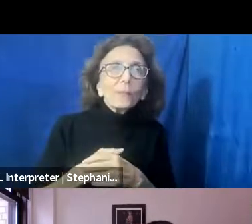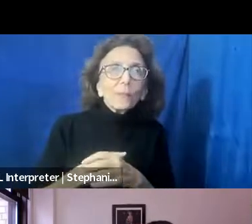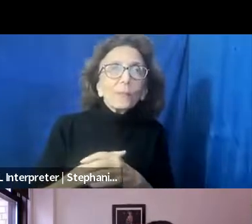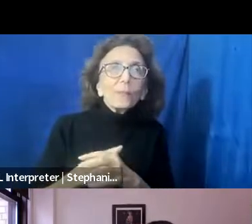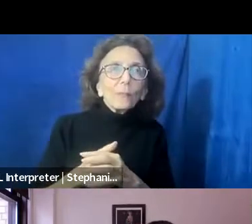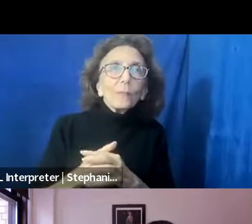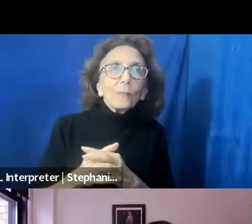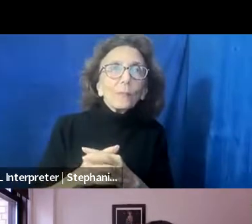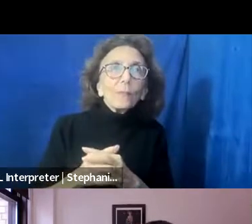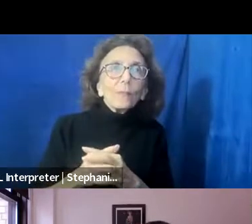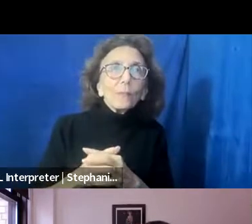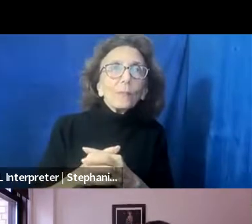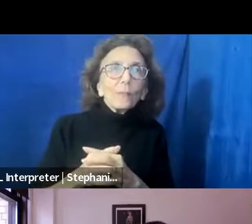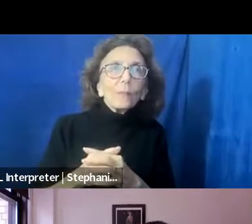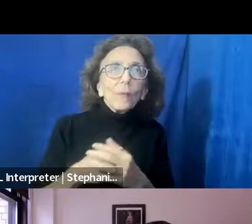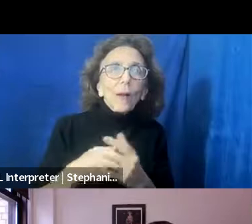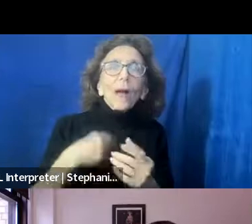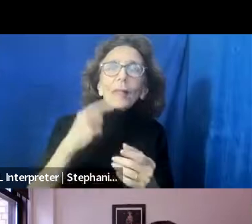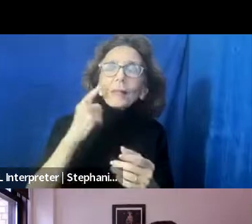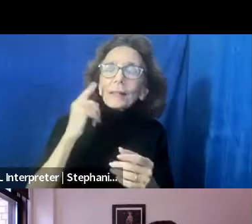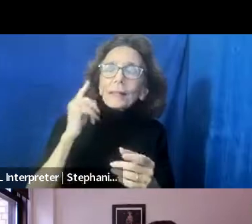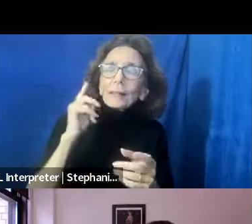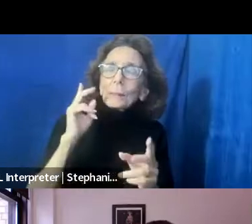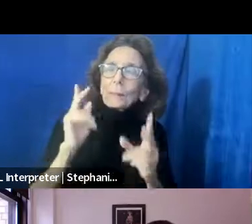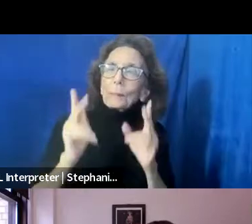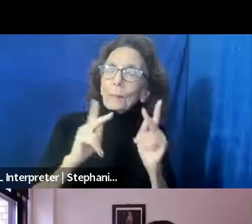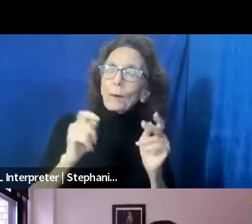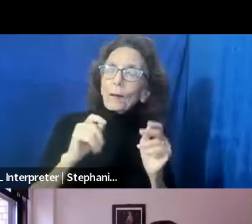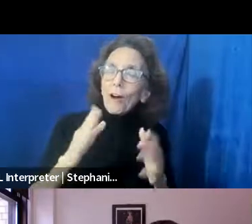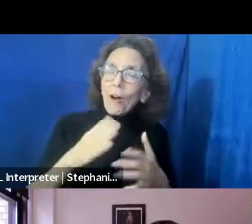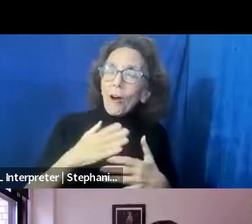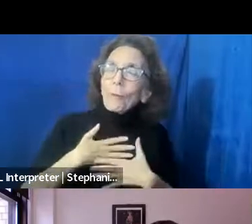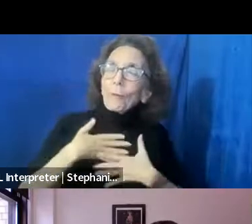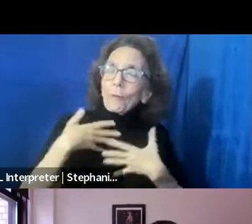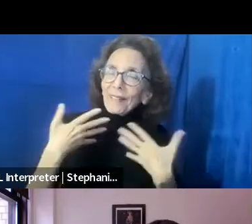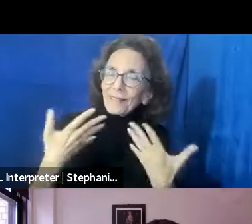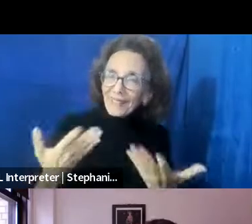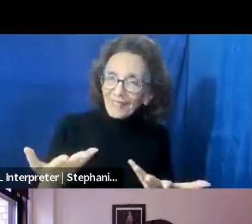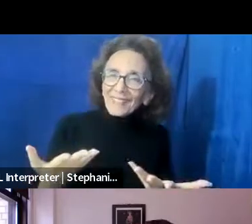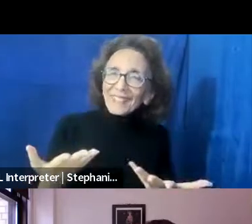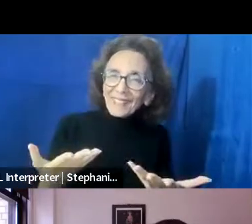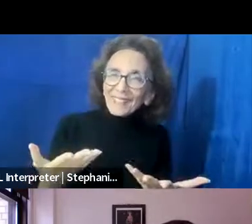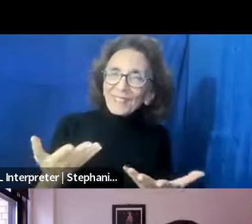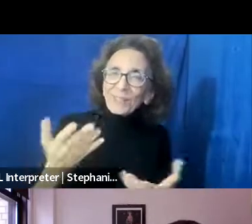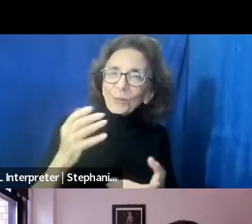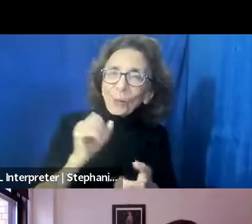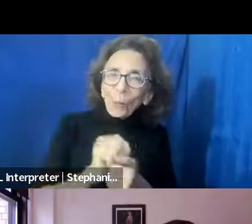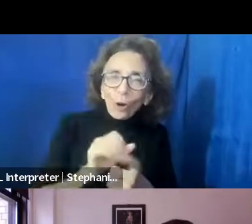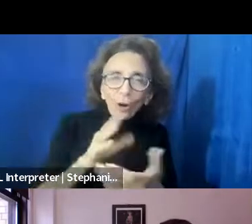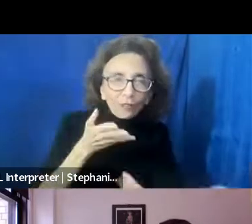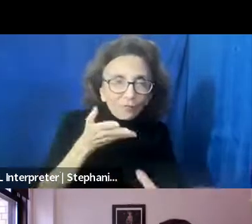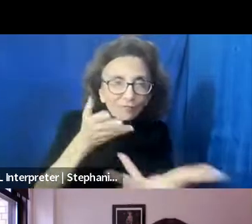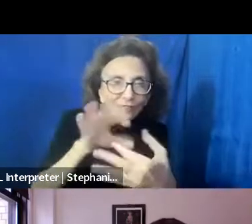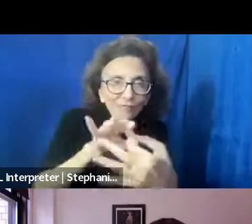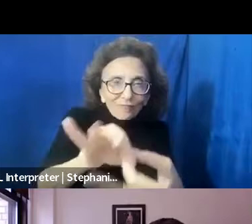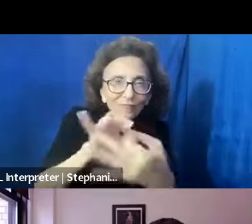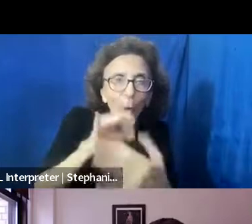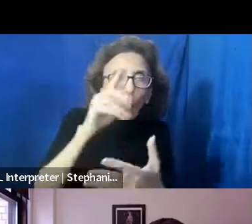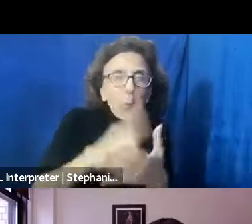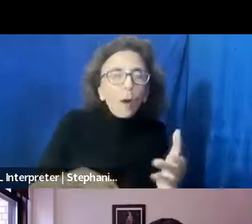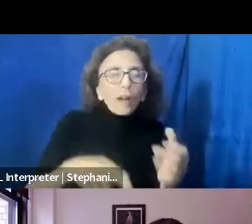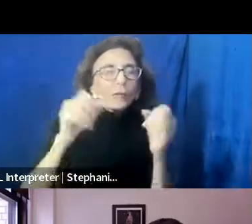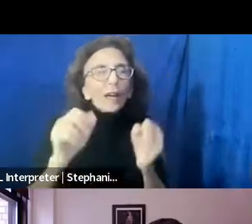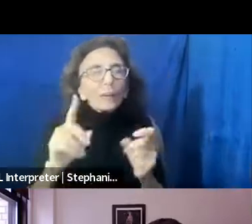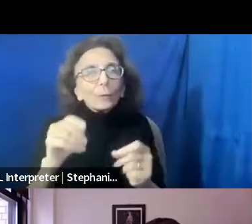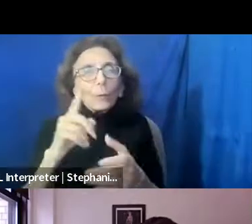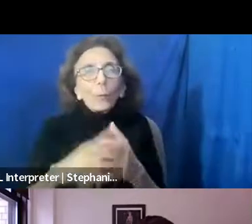pretty willing to work with you on what's available and what's possible. Yeah, that's very much been our